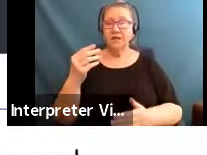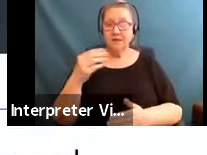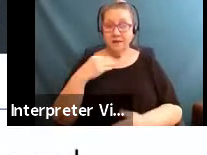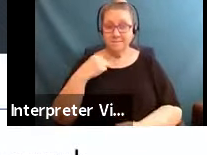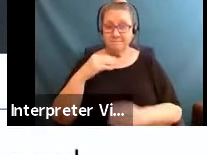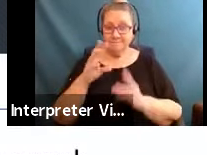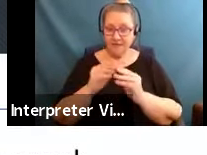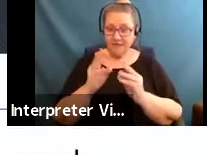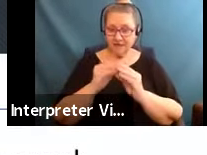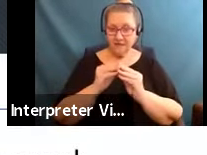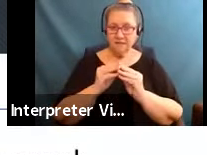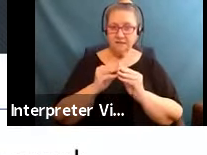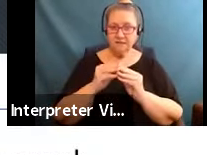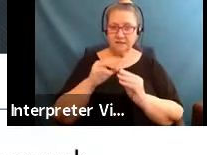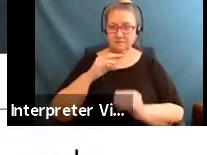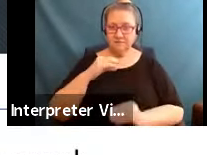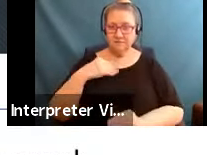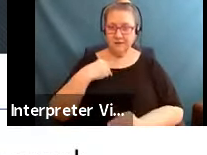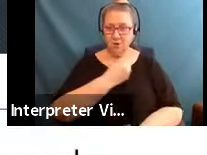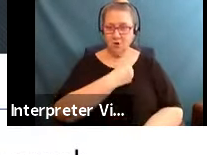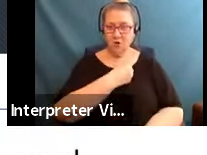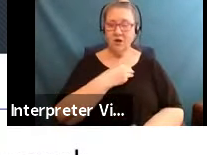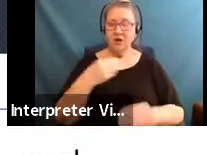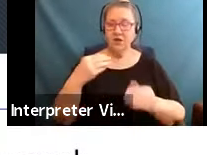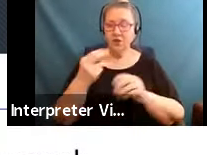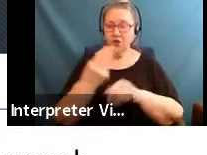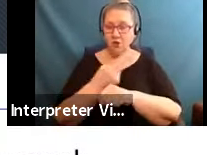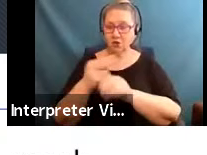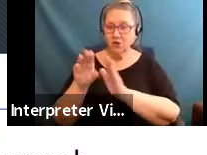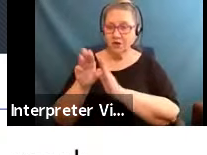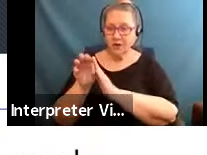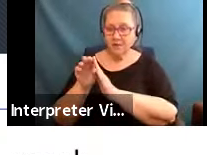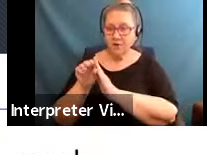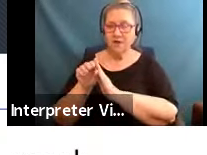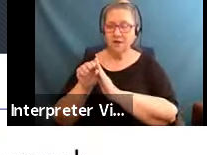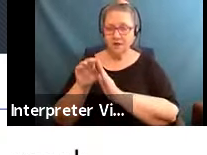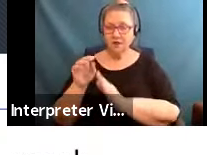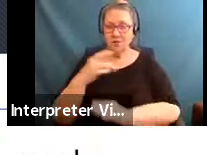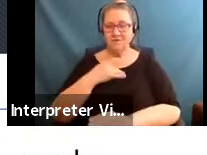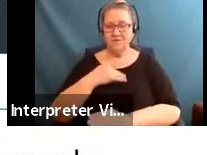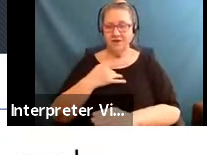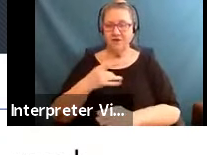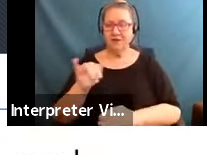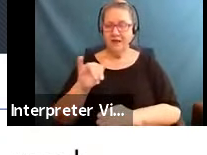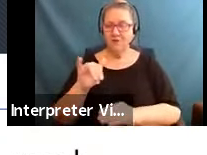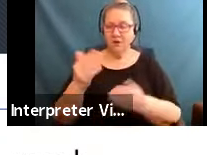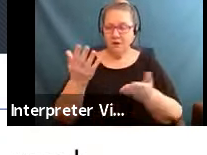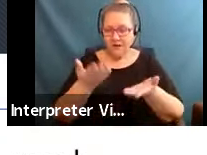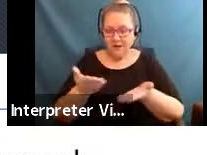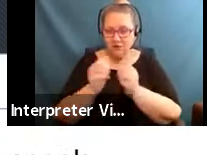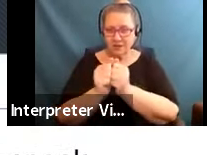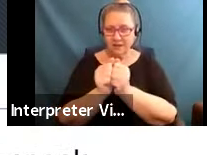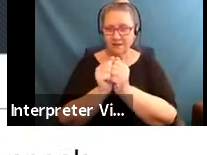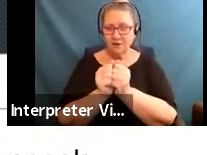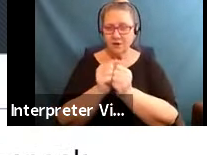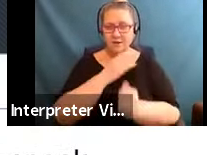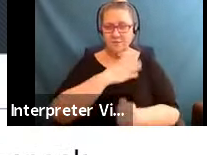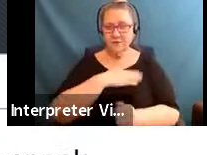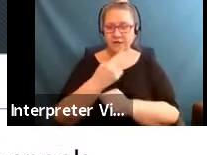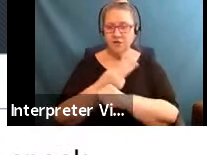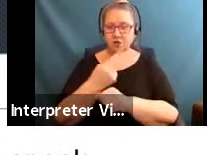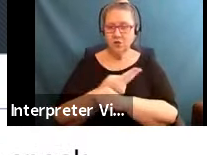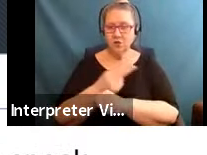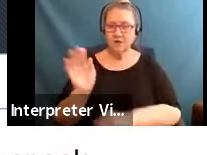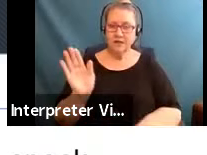your camera on so we can see you and act like we're in a meeting together somewhere in California. please use the hand